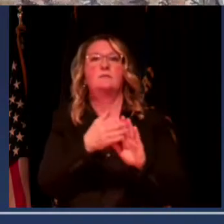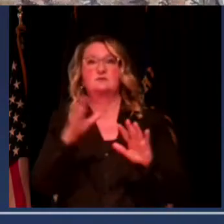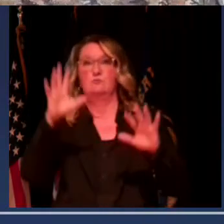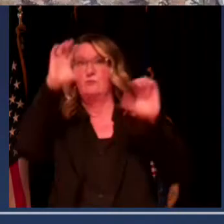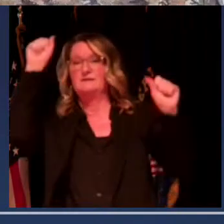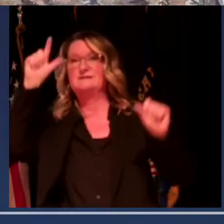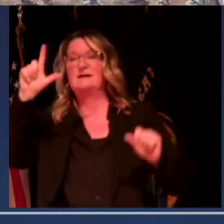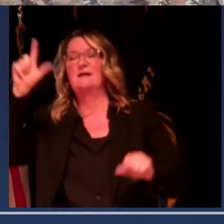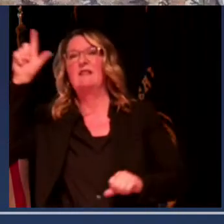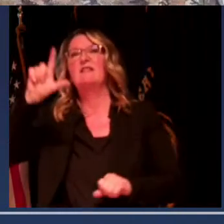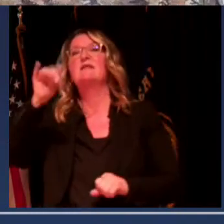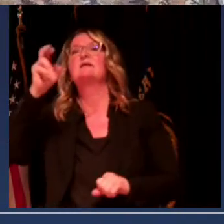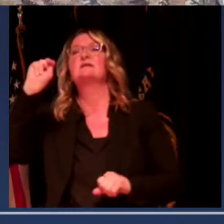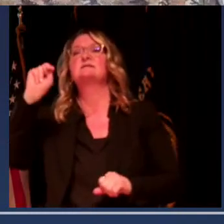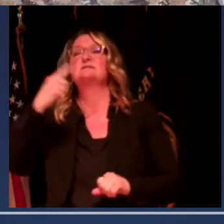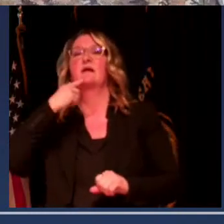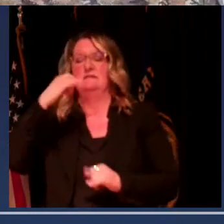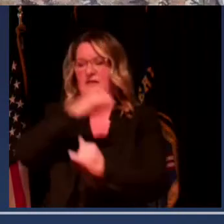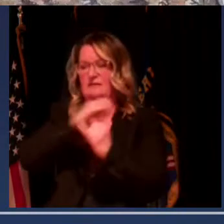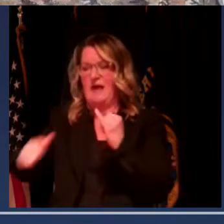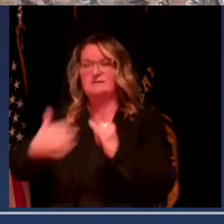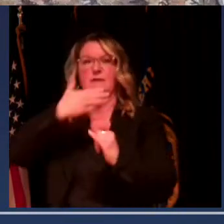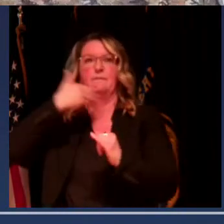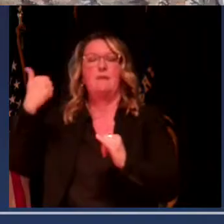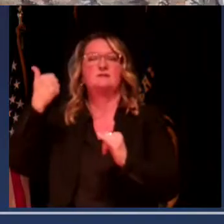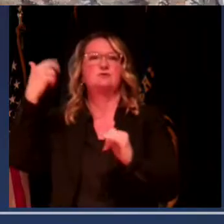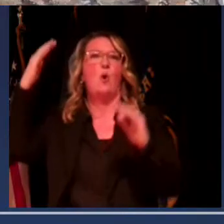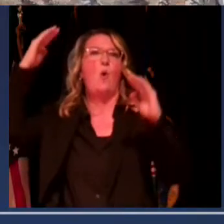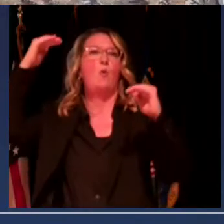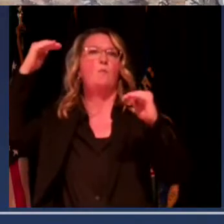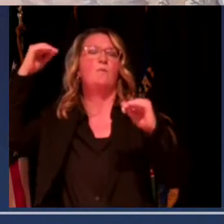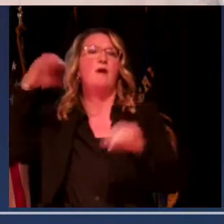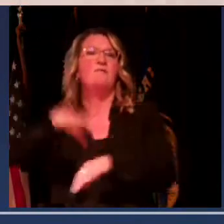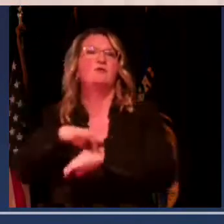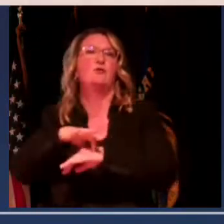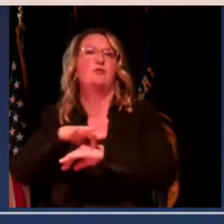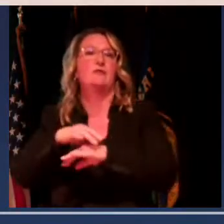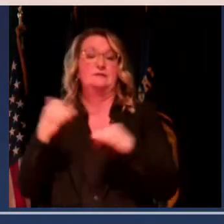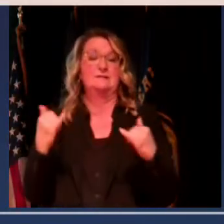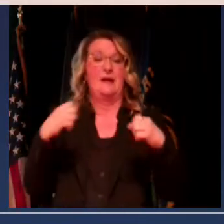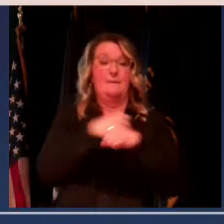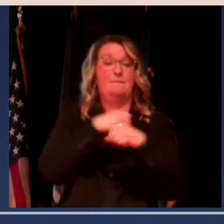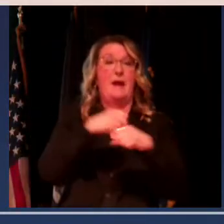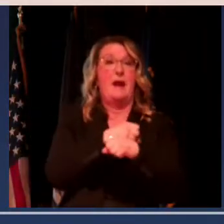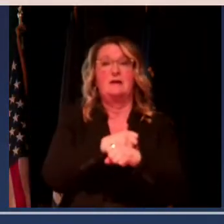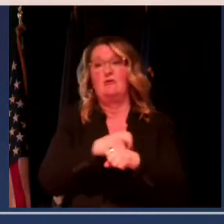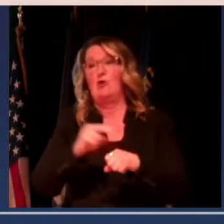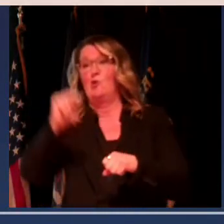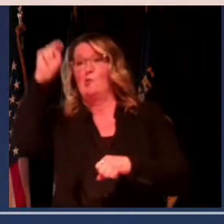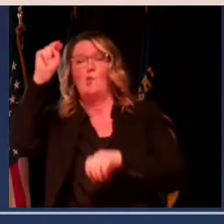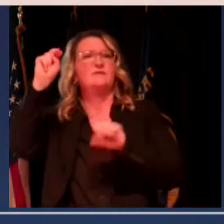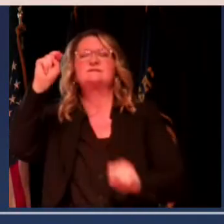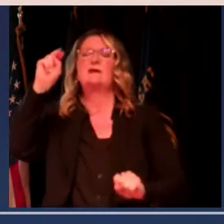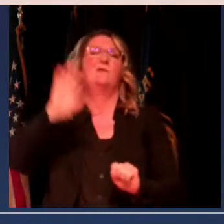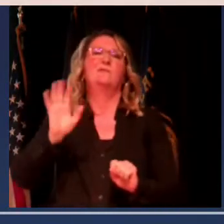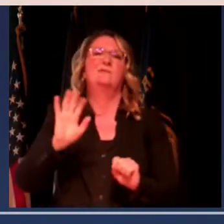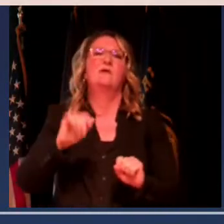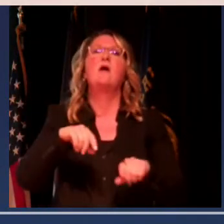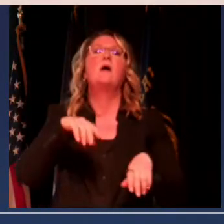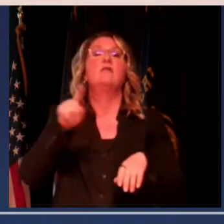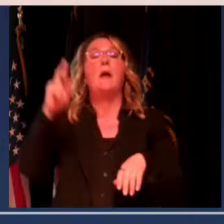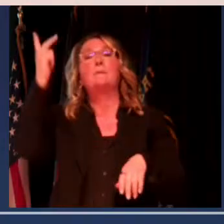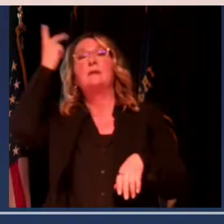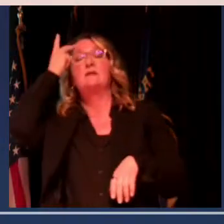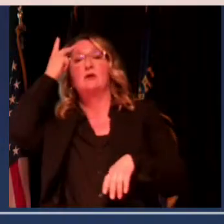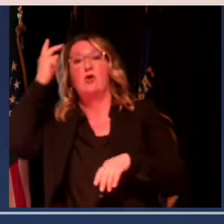said, the last best hope of Earth. Today's battle is not between the North and South, nor is a political